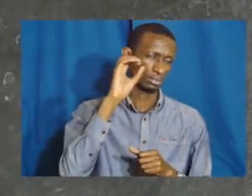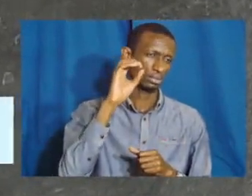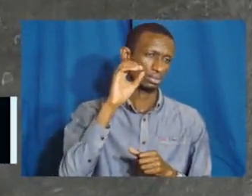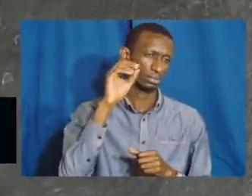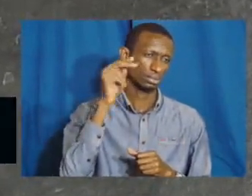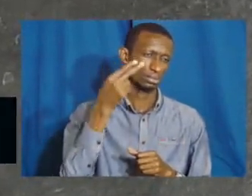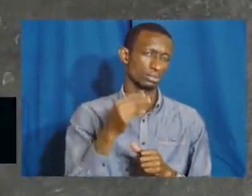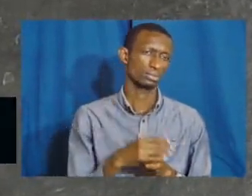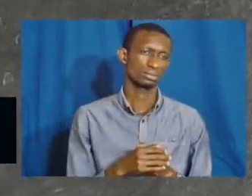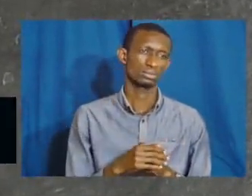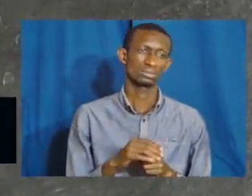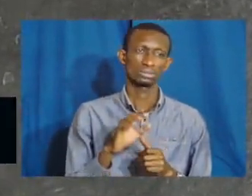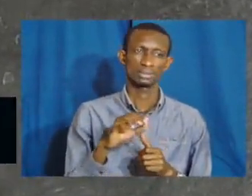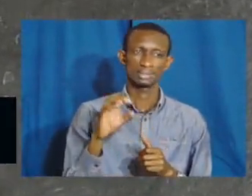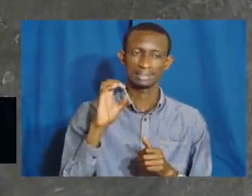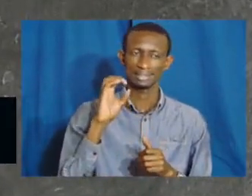CH3,